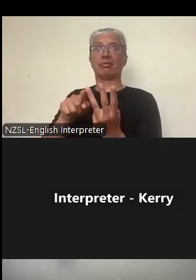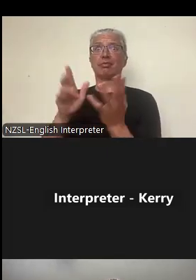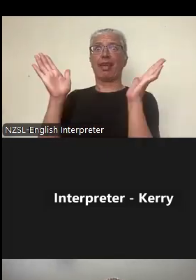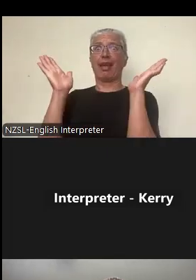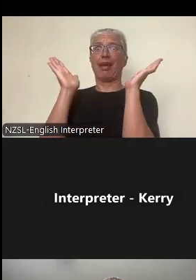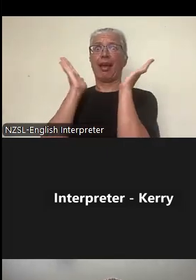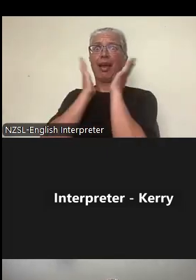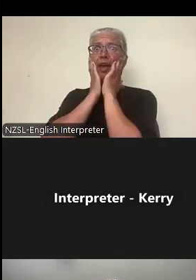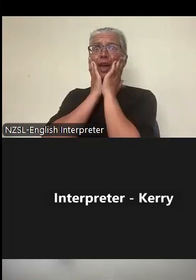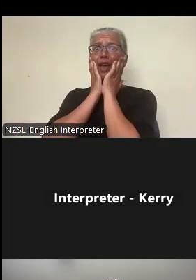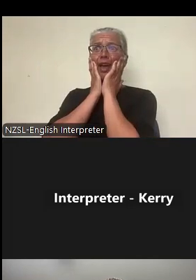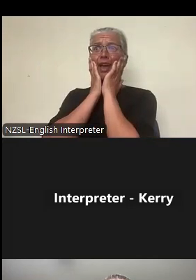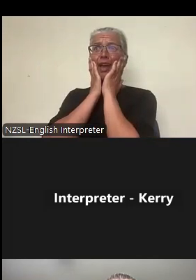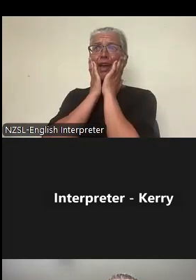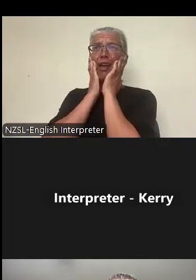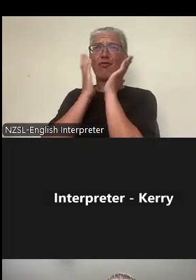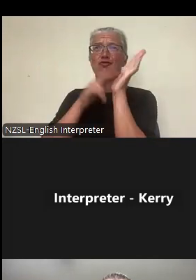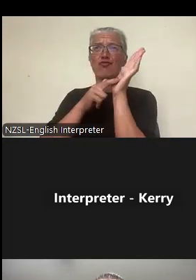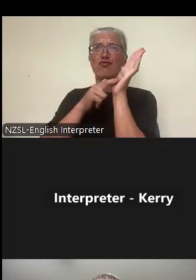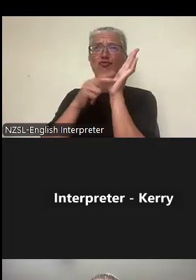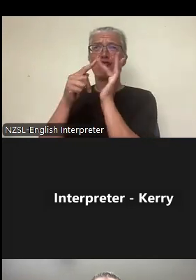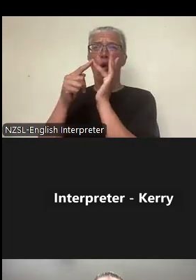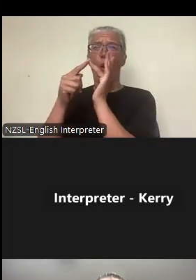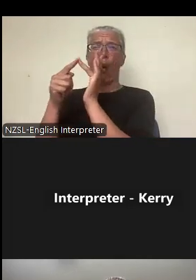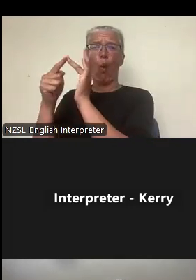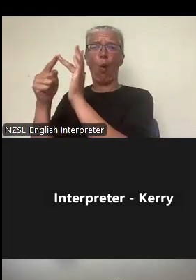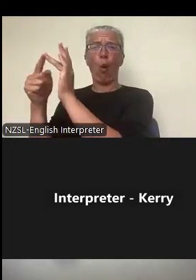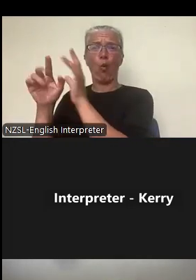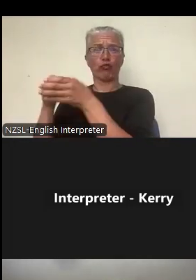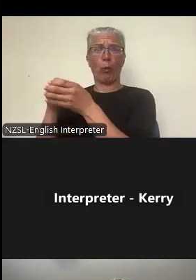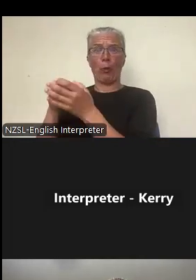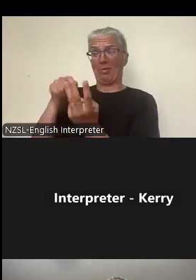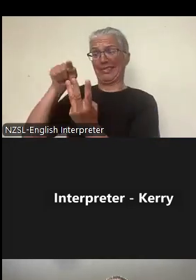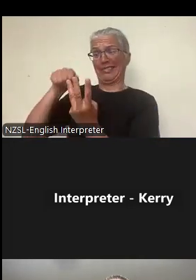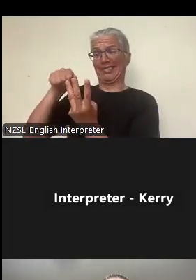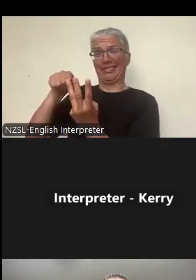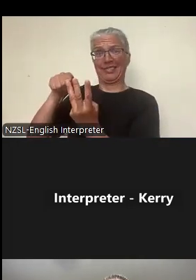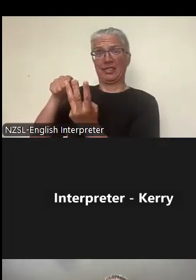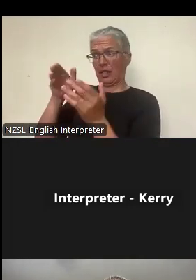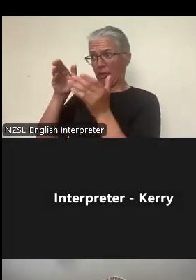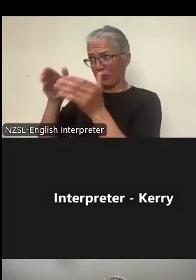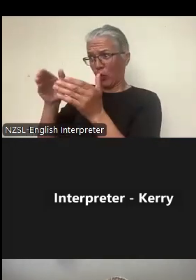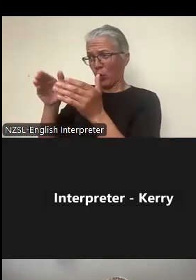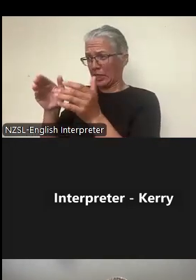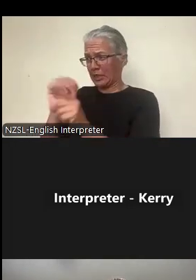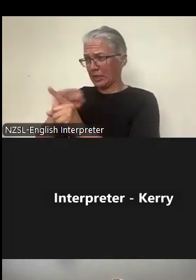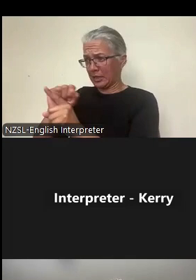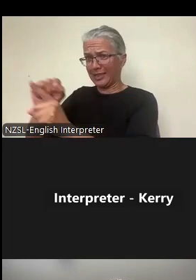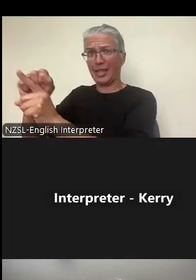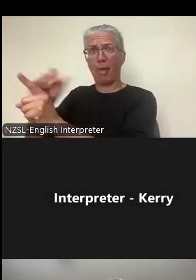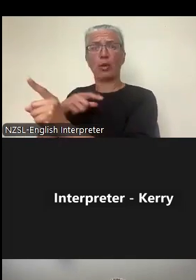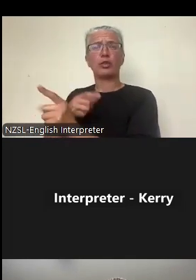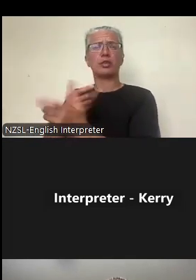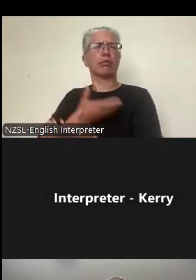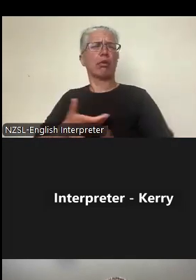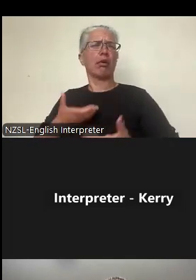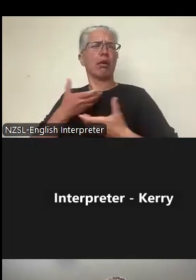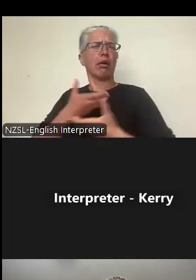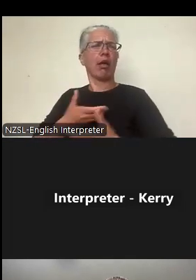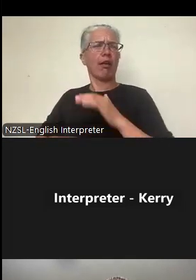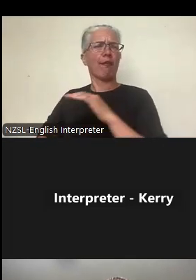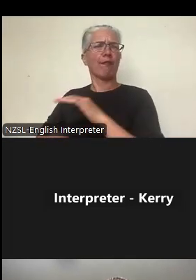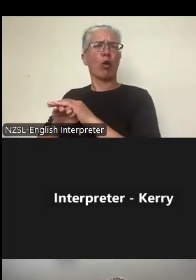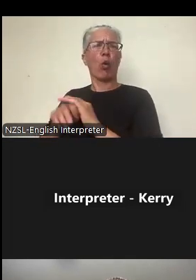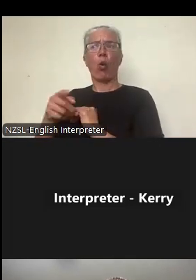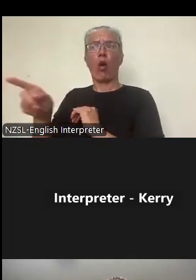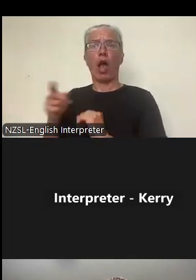no group. And these are the ones that you really need to work on because they're comfortable doing what they're doing and they really